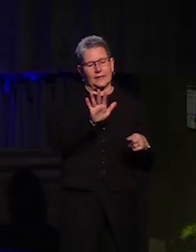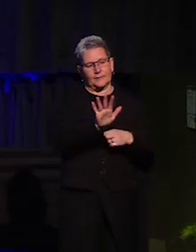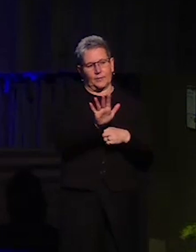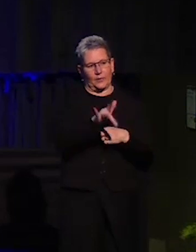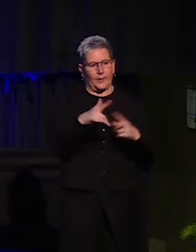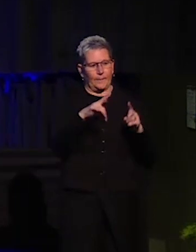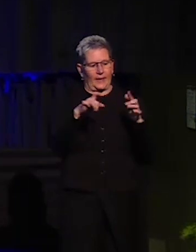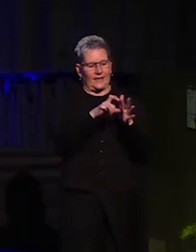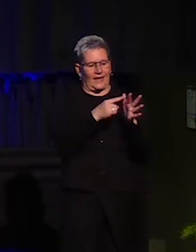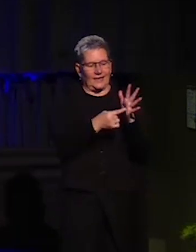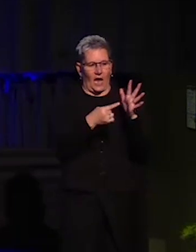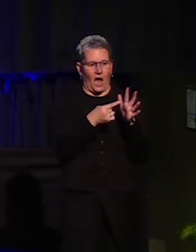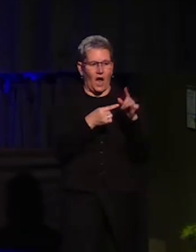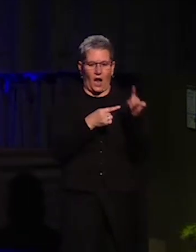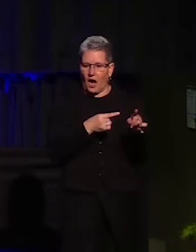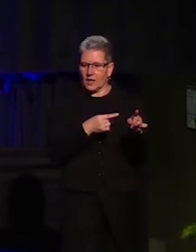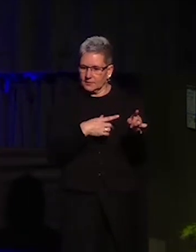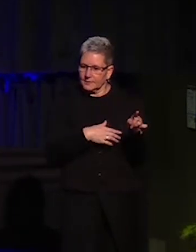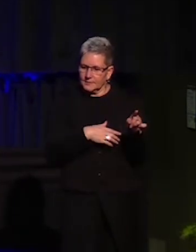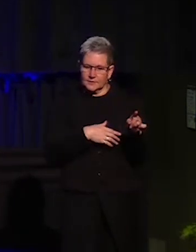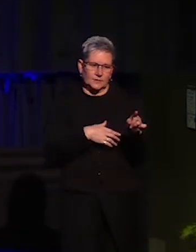data became a thing.